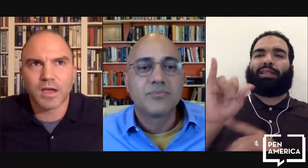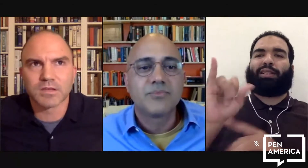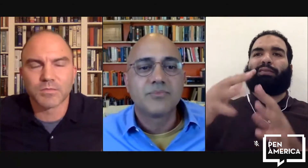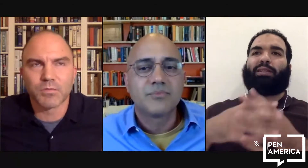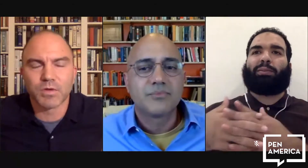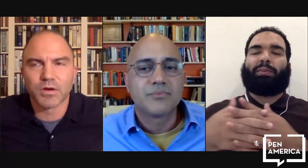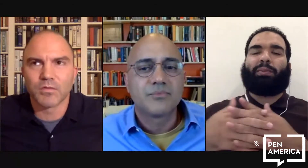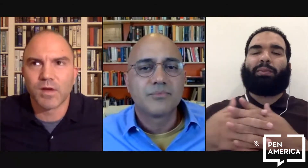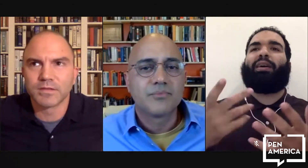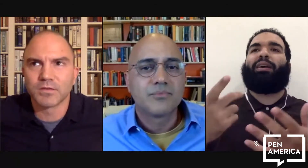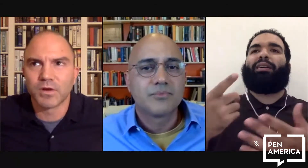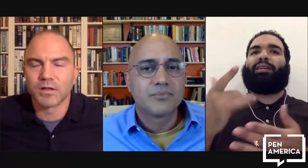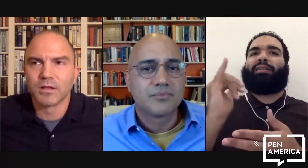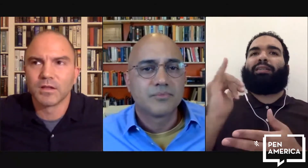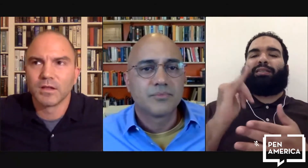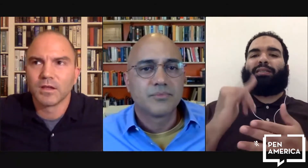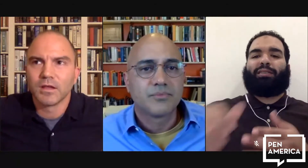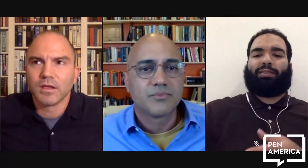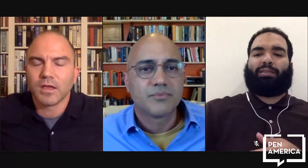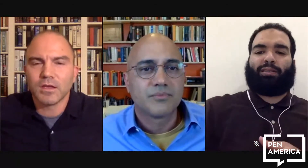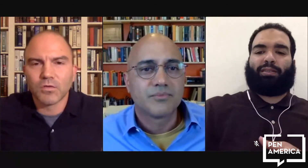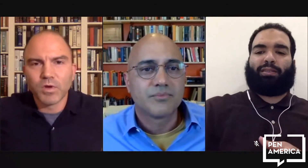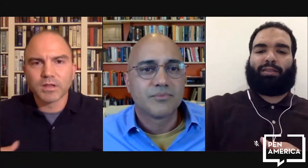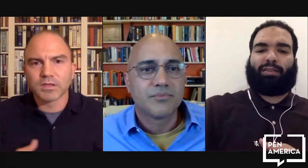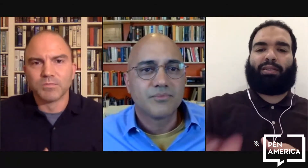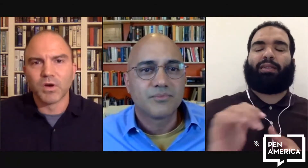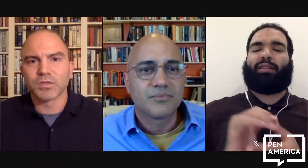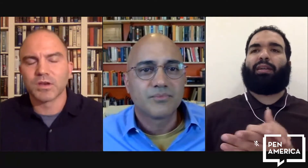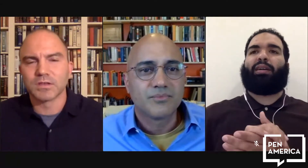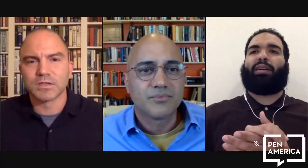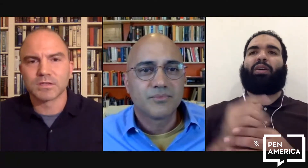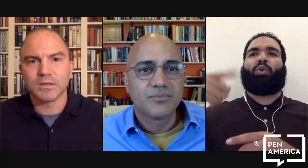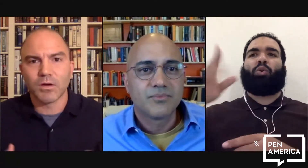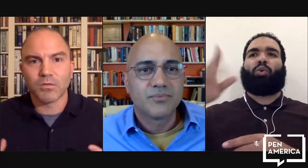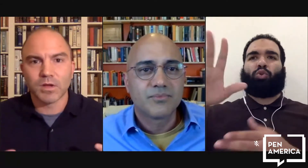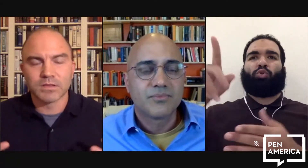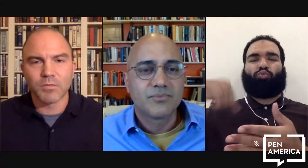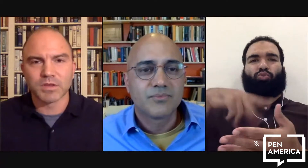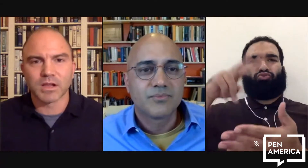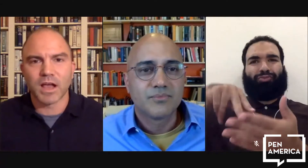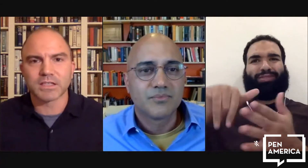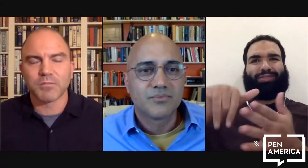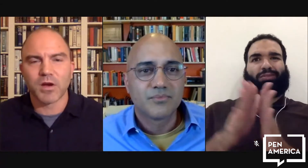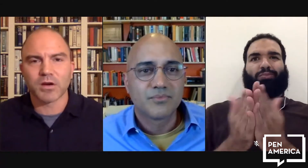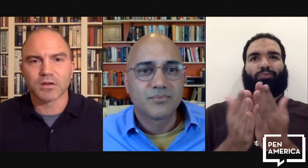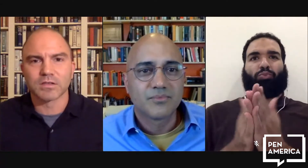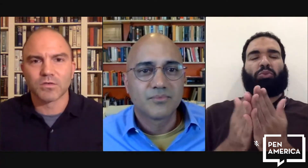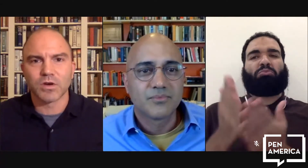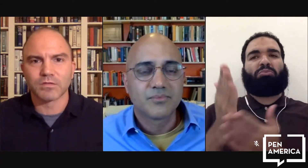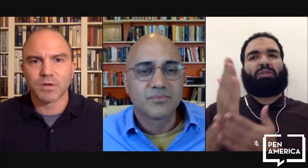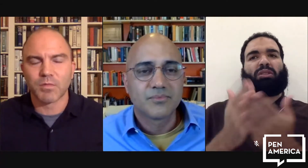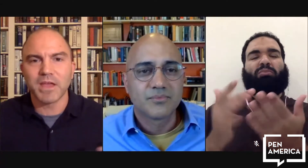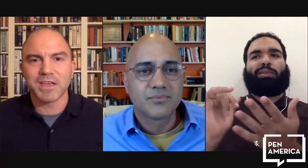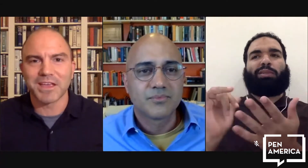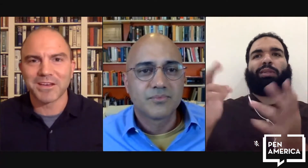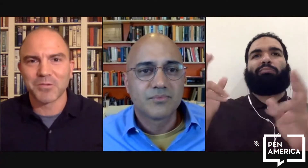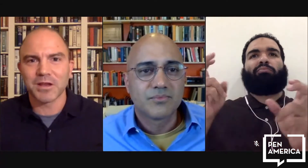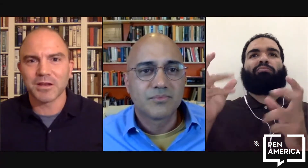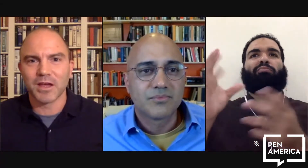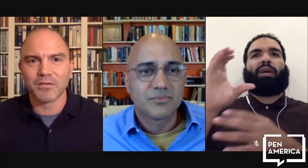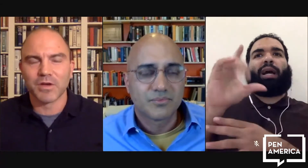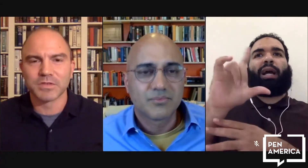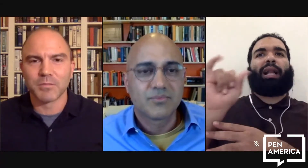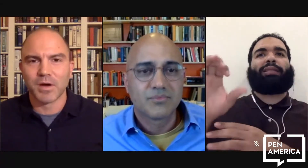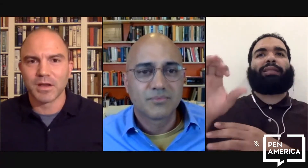the excerpt that we heard read so well. You're reading this book that is this, in some ways a classic American story of someone making it,